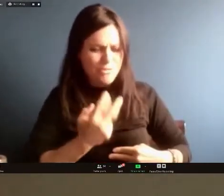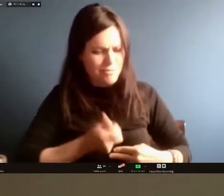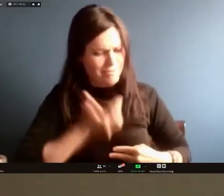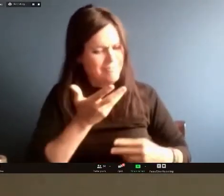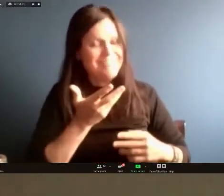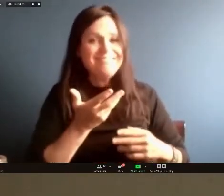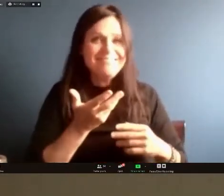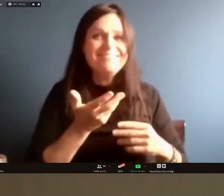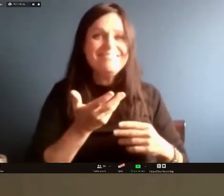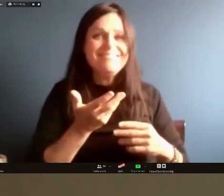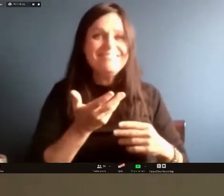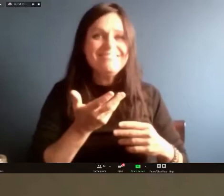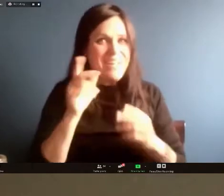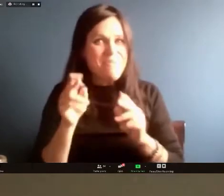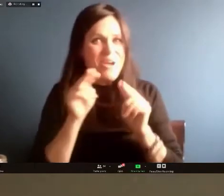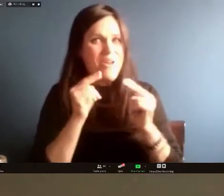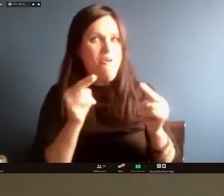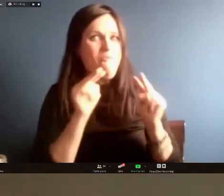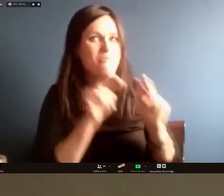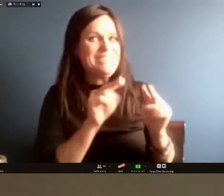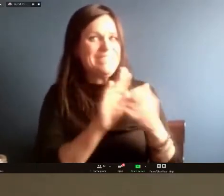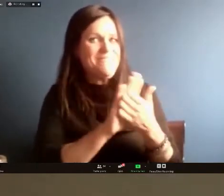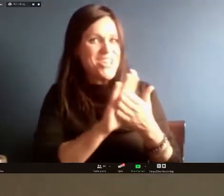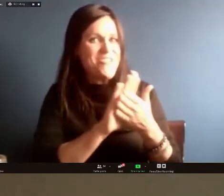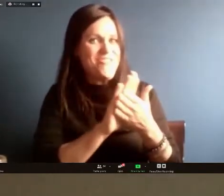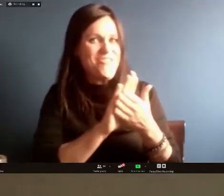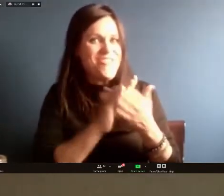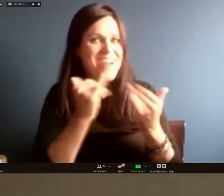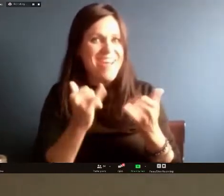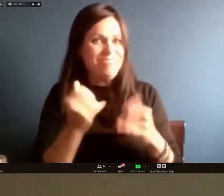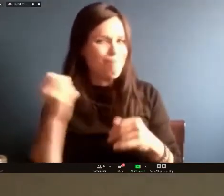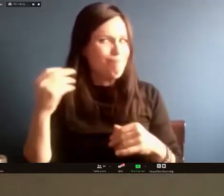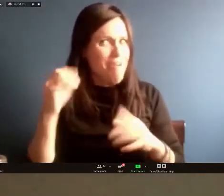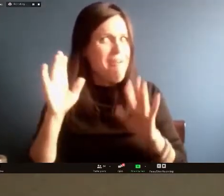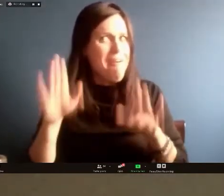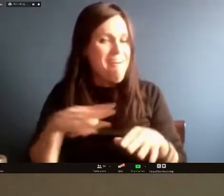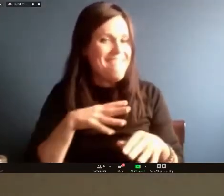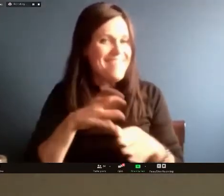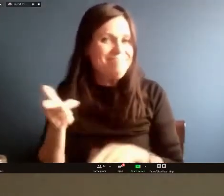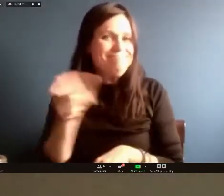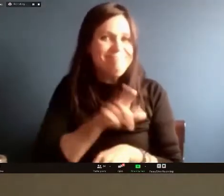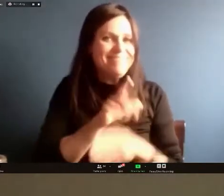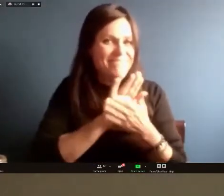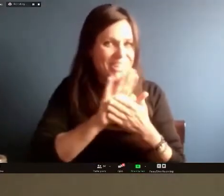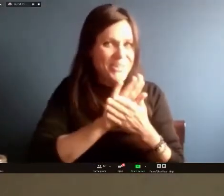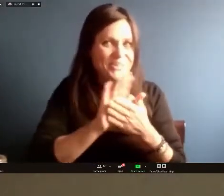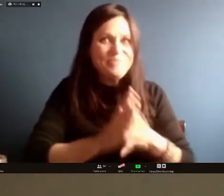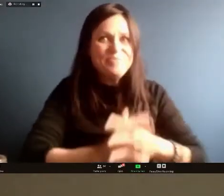to watch the video. Yeah.